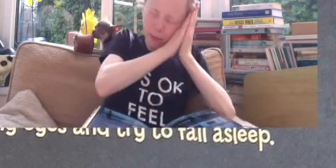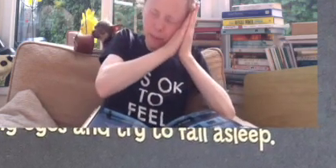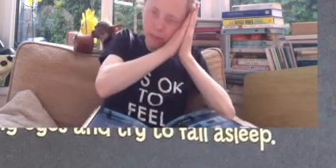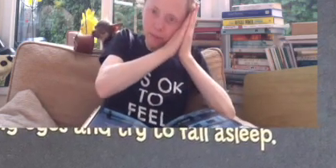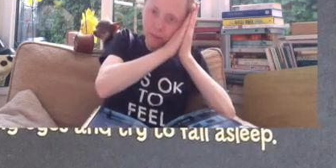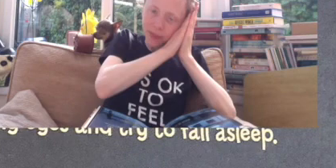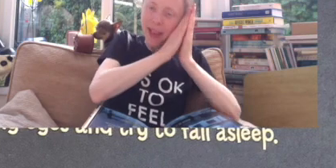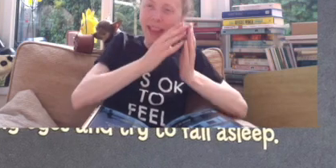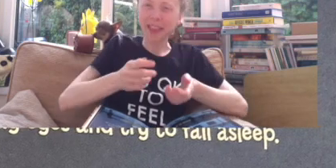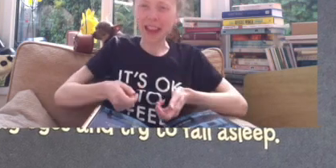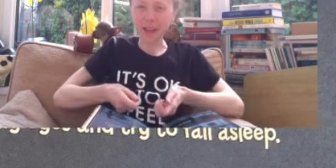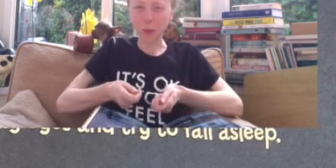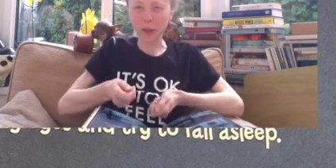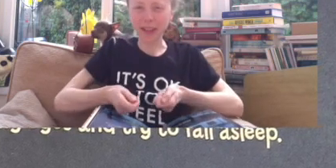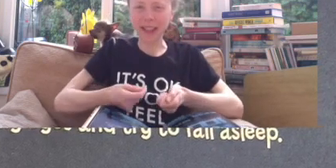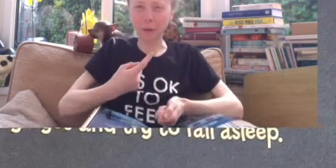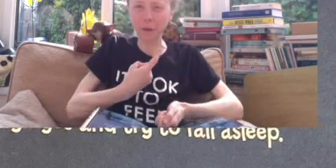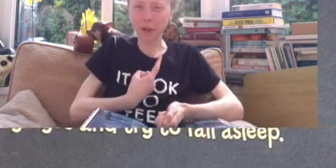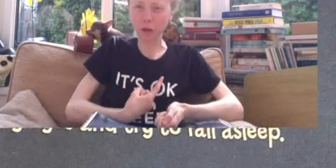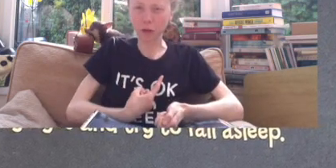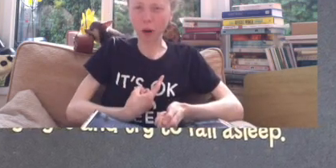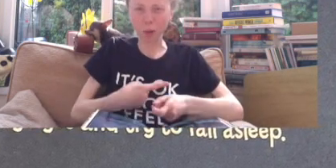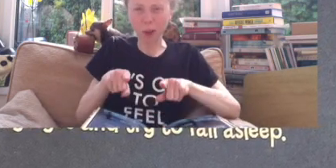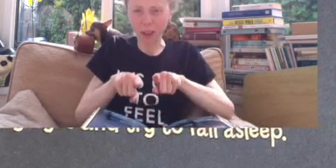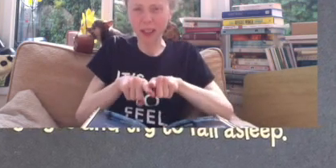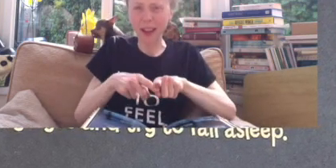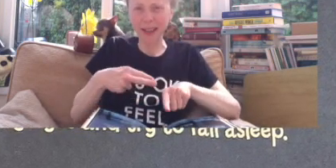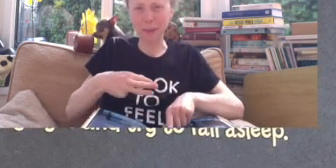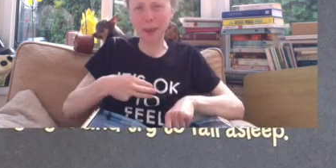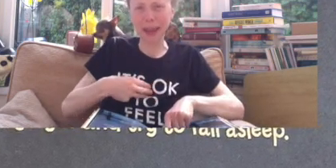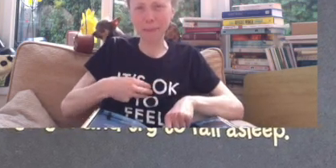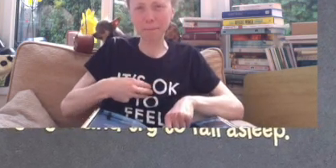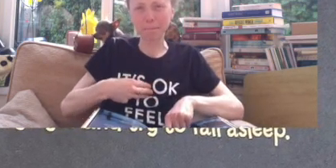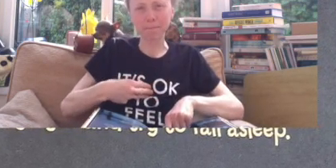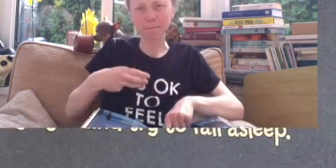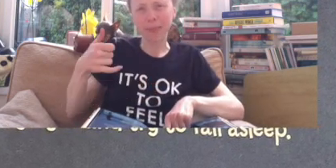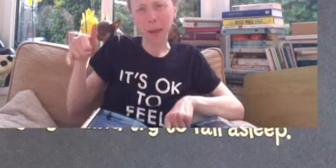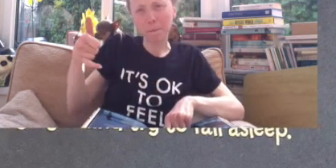asleep. That's what self-control